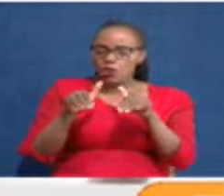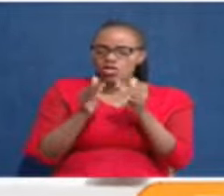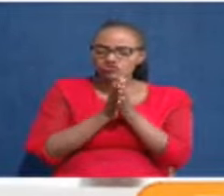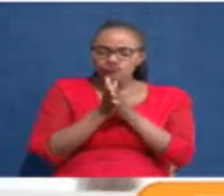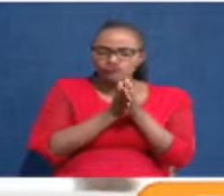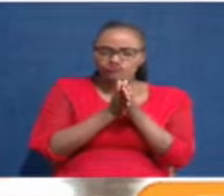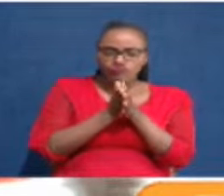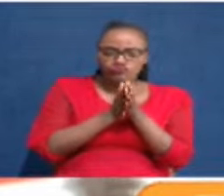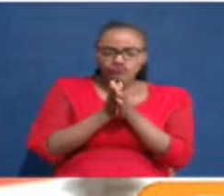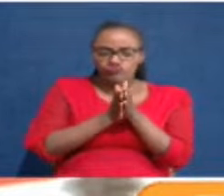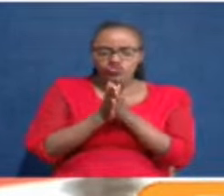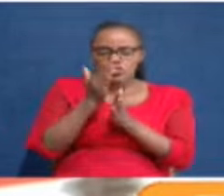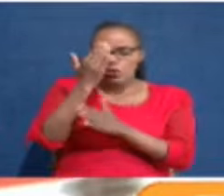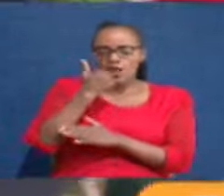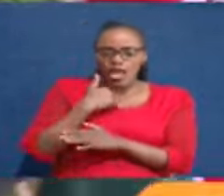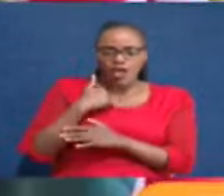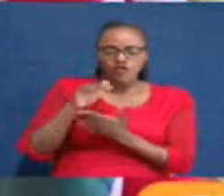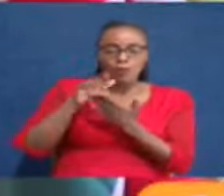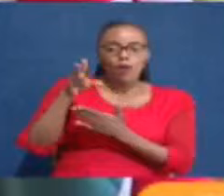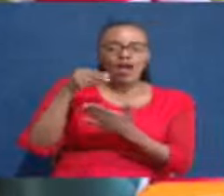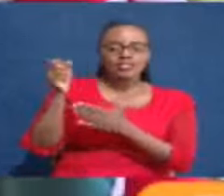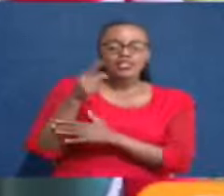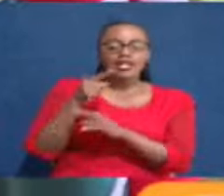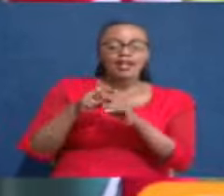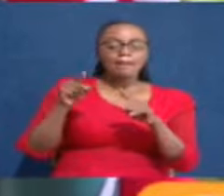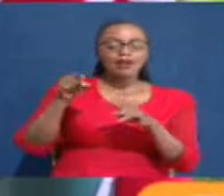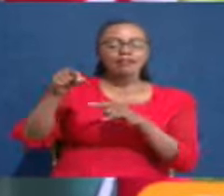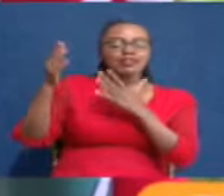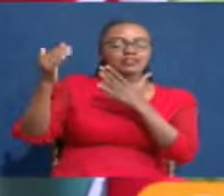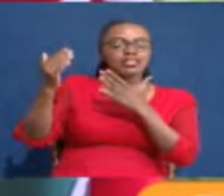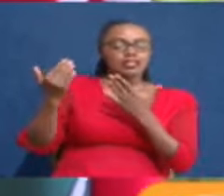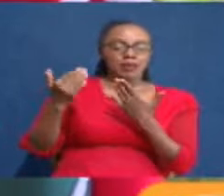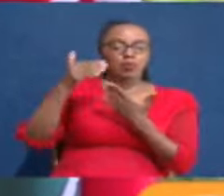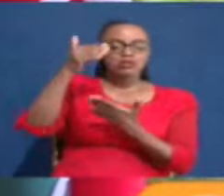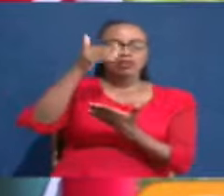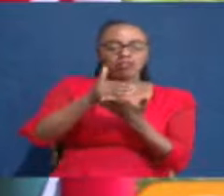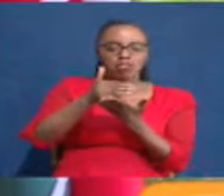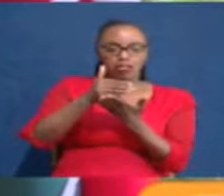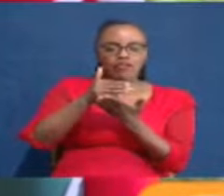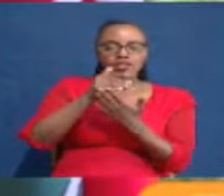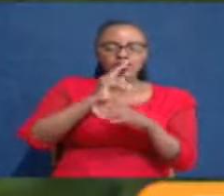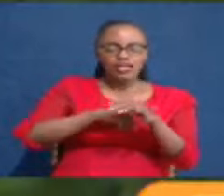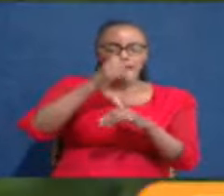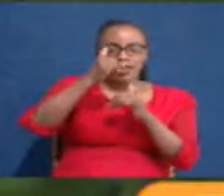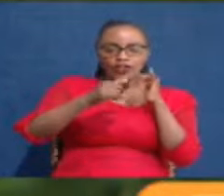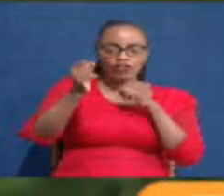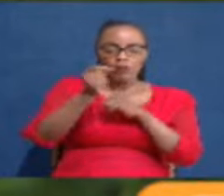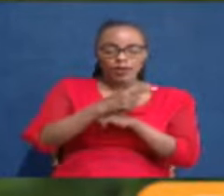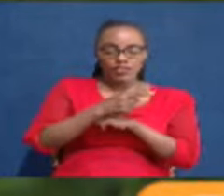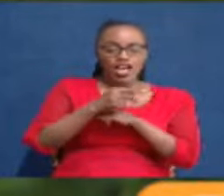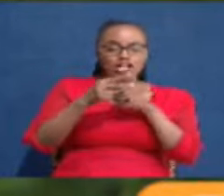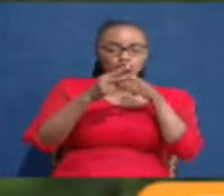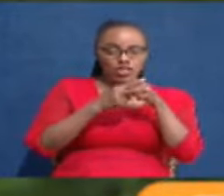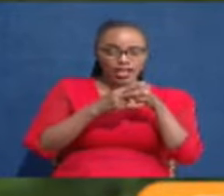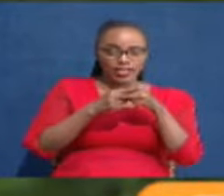bated breath to see fat paychecks, but that expectation was short-lived at the end of July.